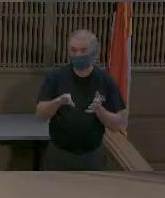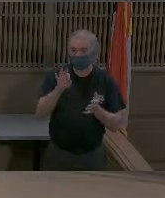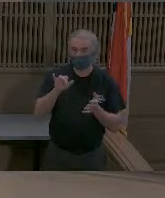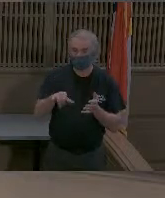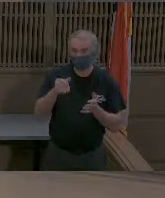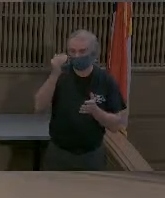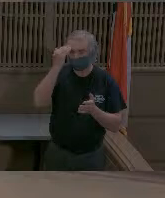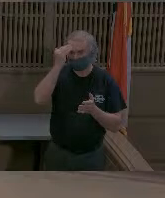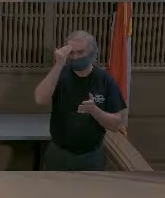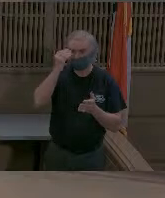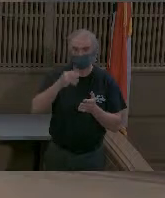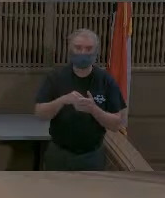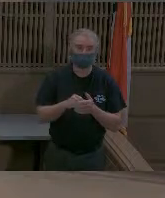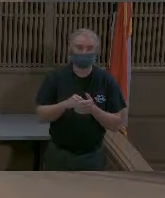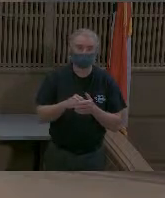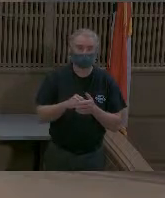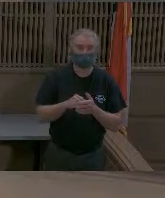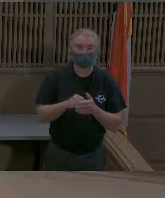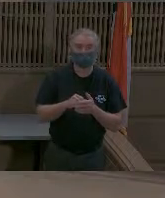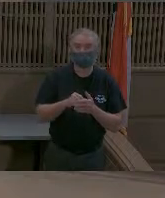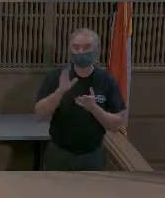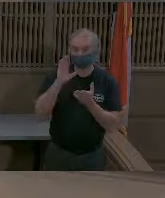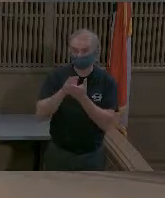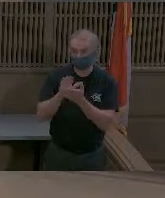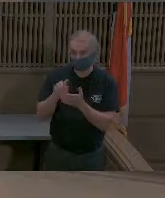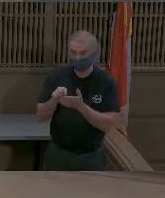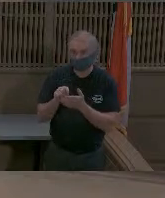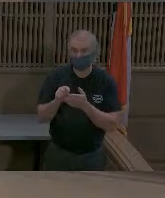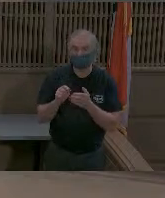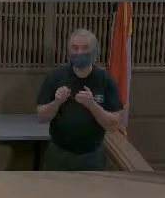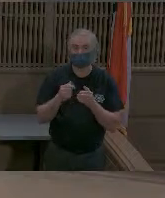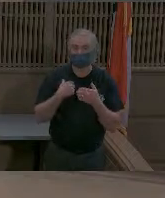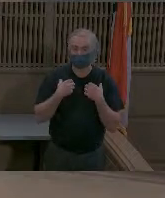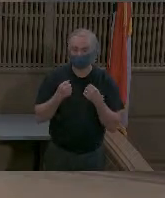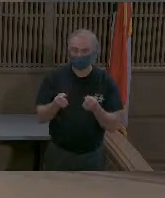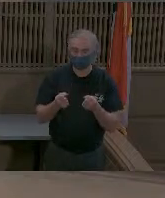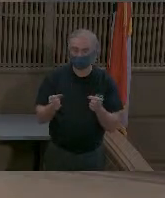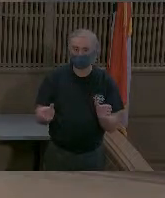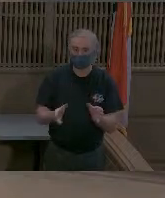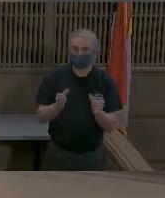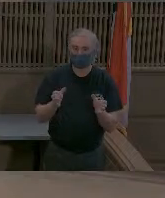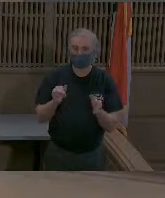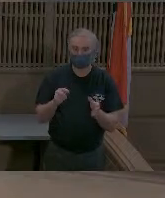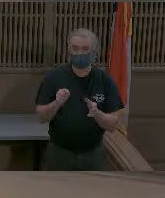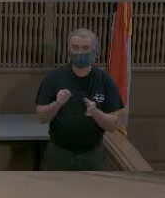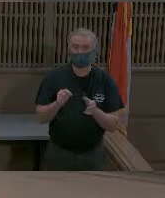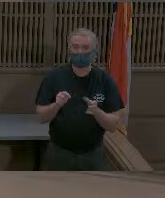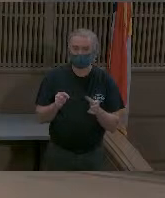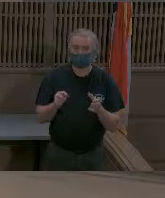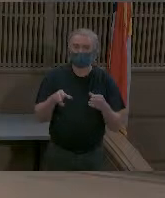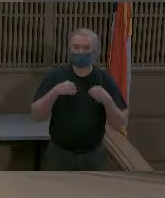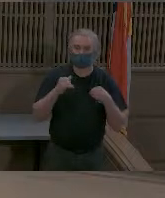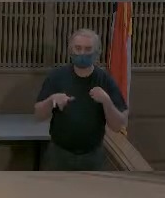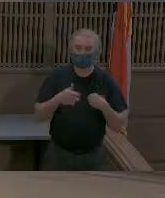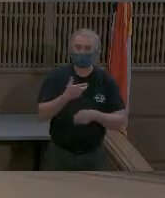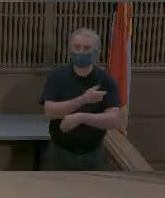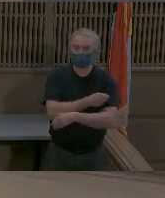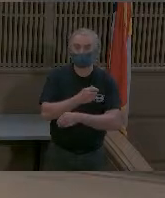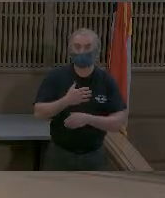If all lies in you to believe it, I strongly encourage you to take it. My mother's 88 years old. She took